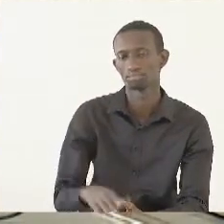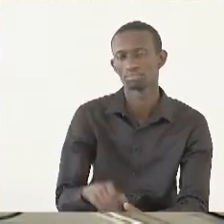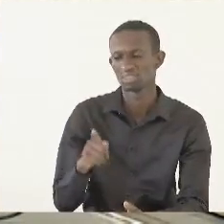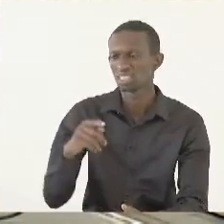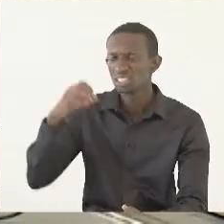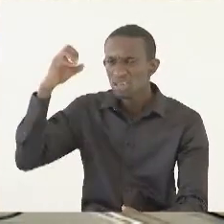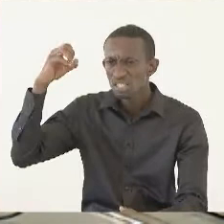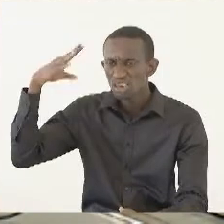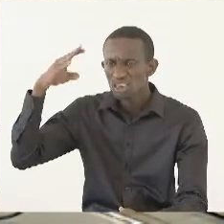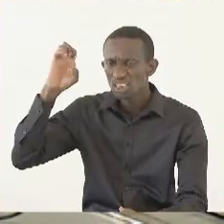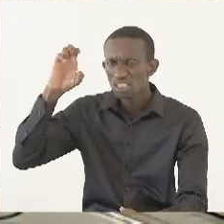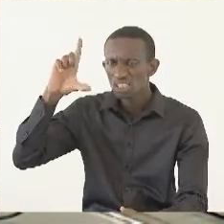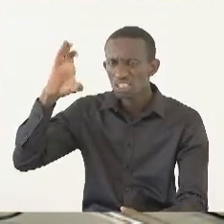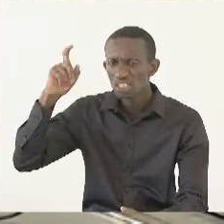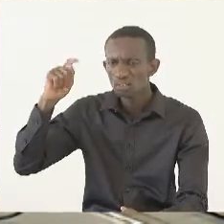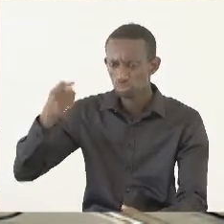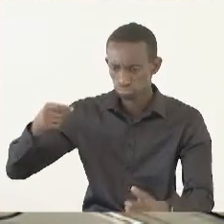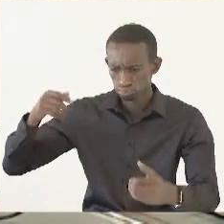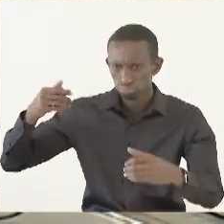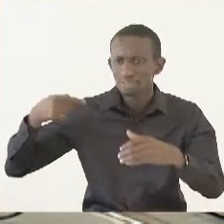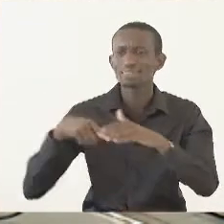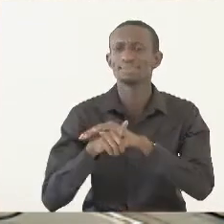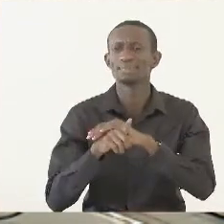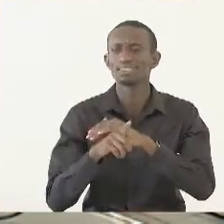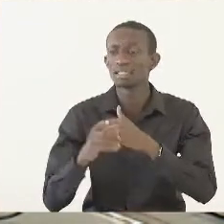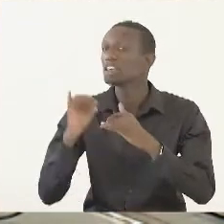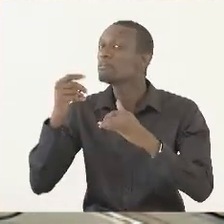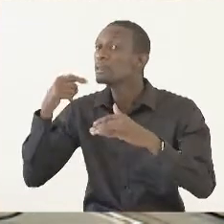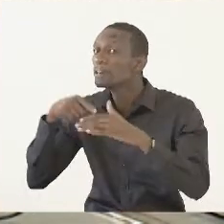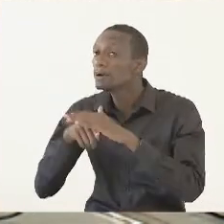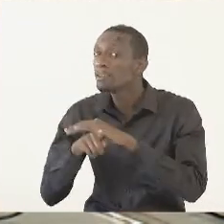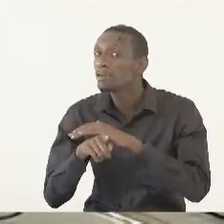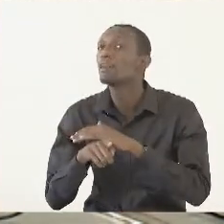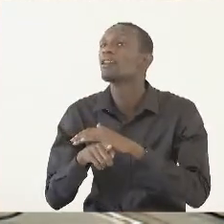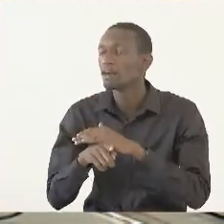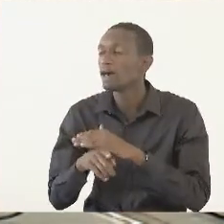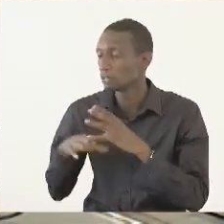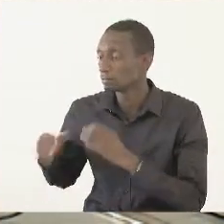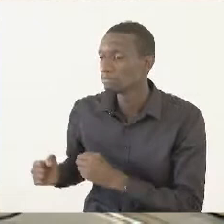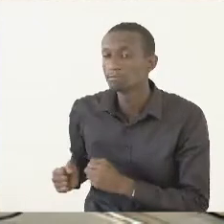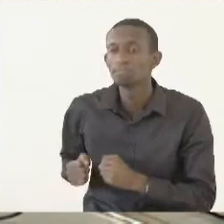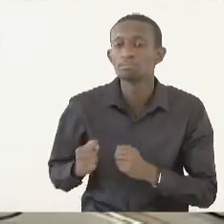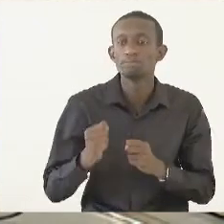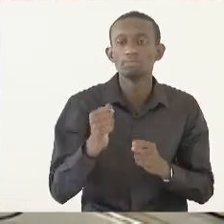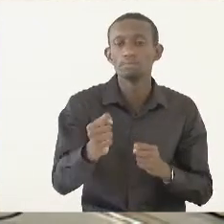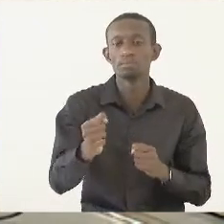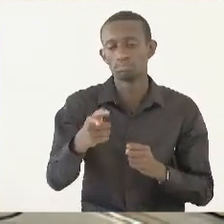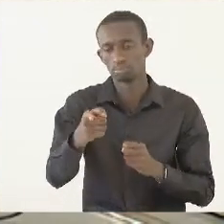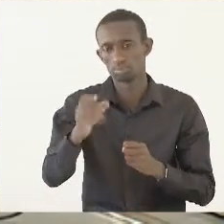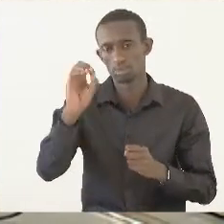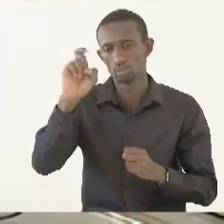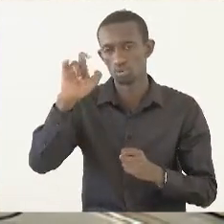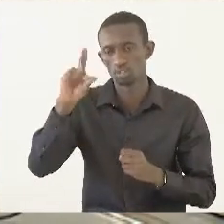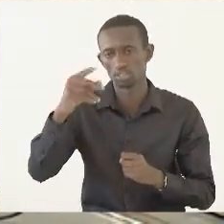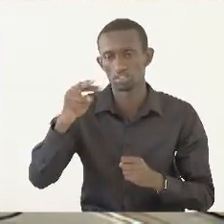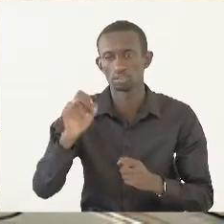happens? If they are entering here, it means they are moving towards this oxygen. If I can just put it in this